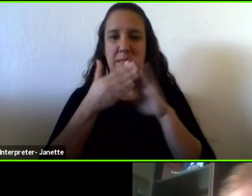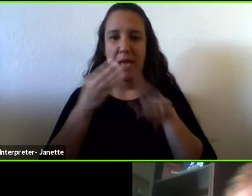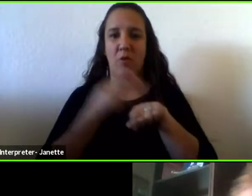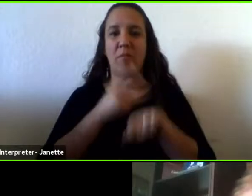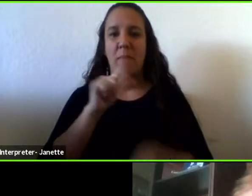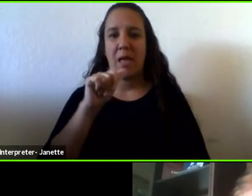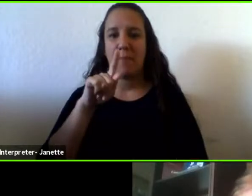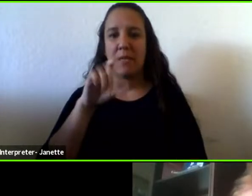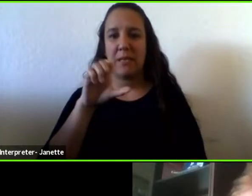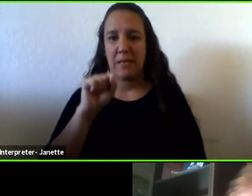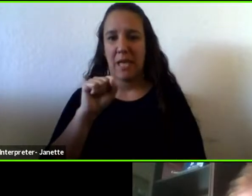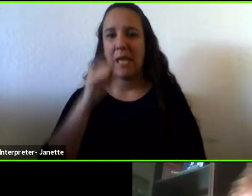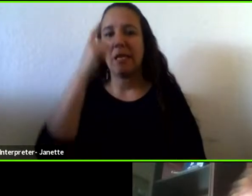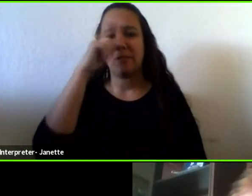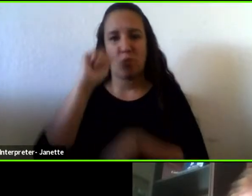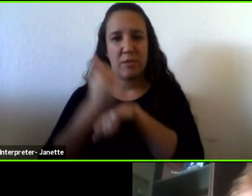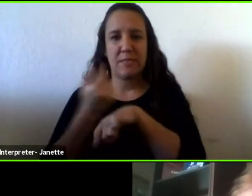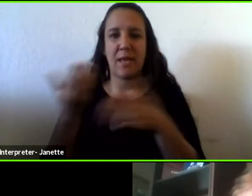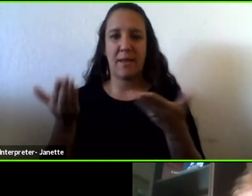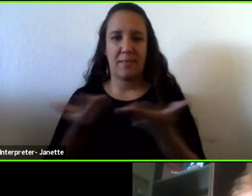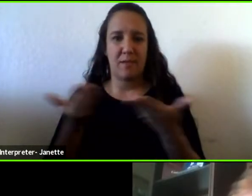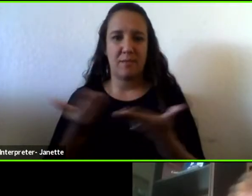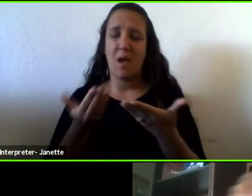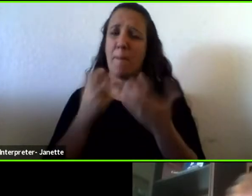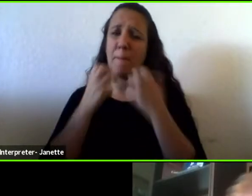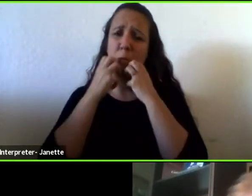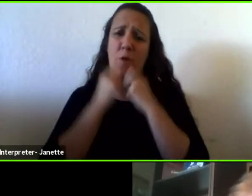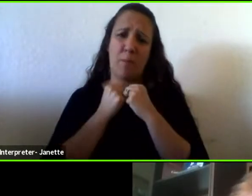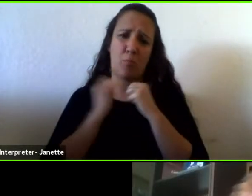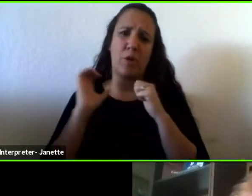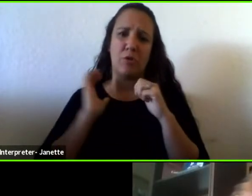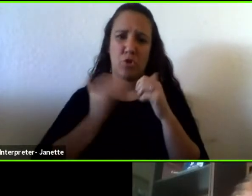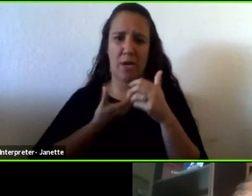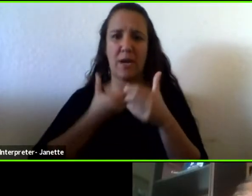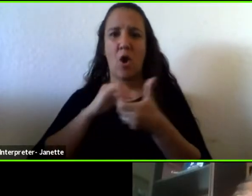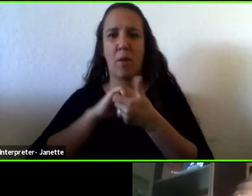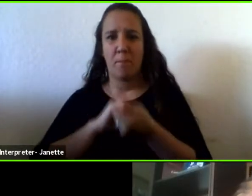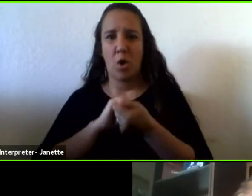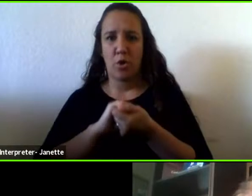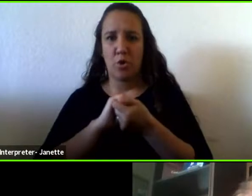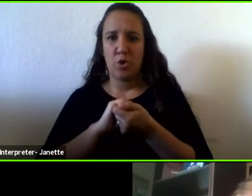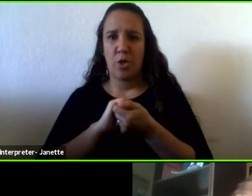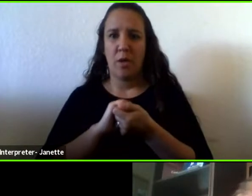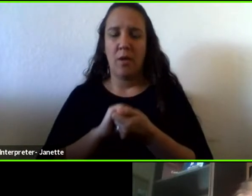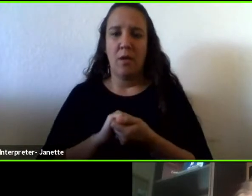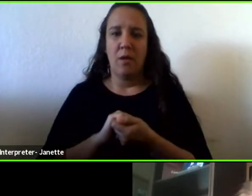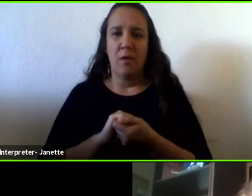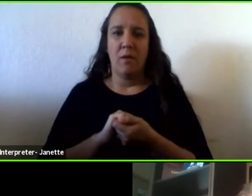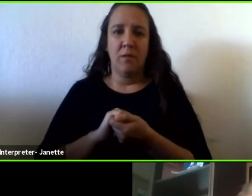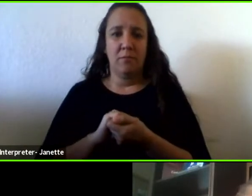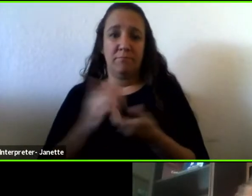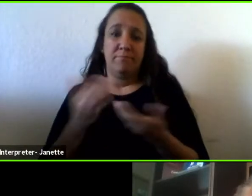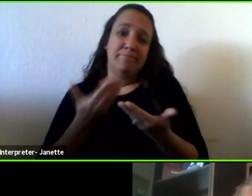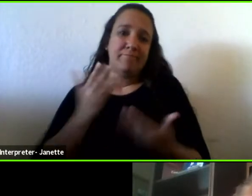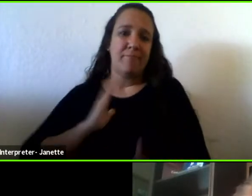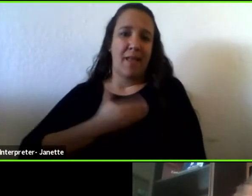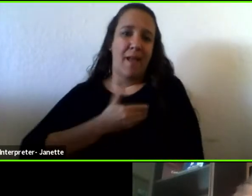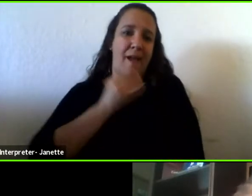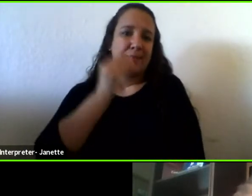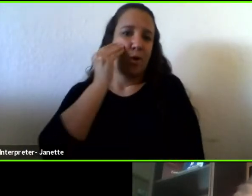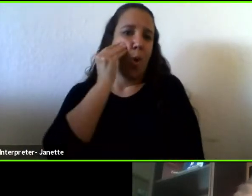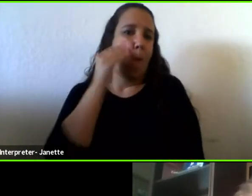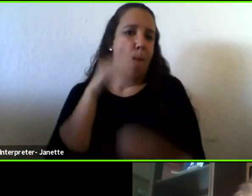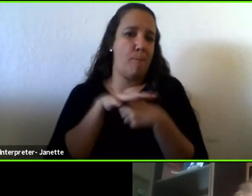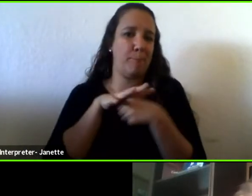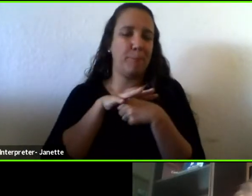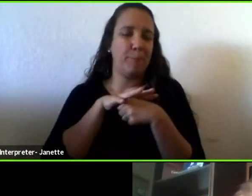this together. And we do appreciate our partnership. And it's our home. It's our home base. So,